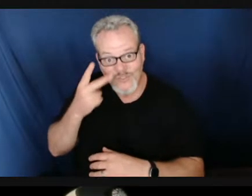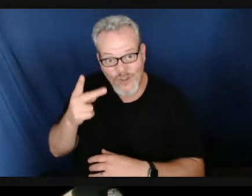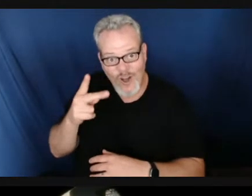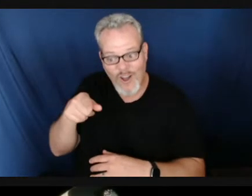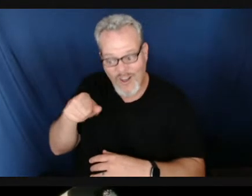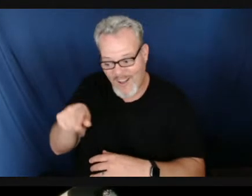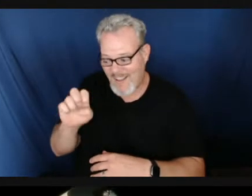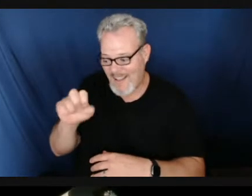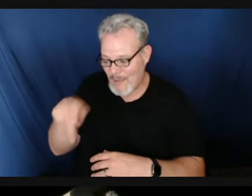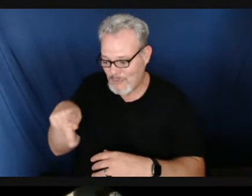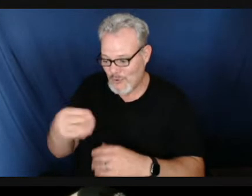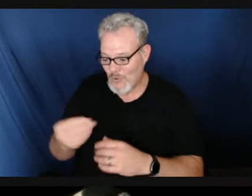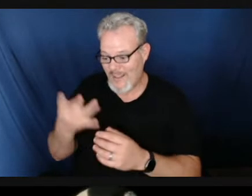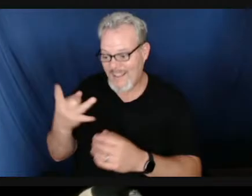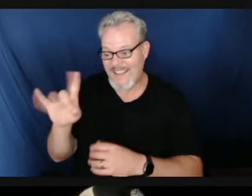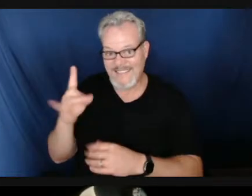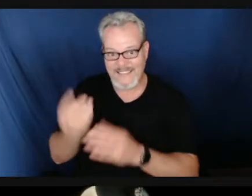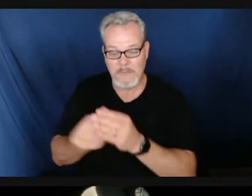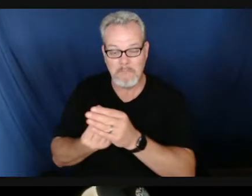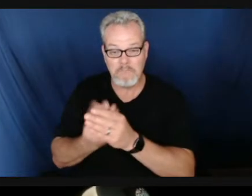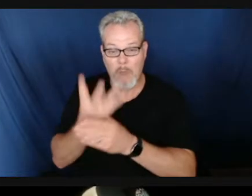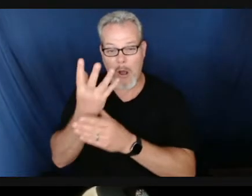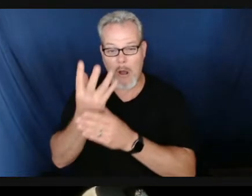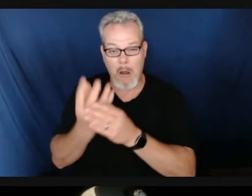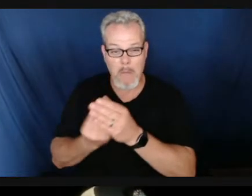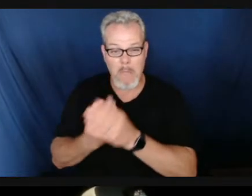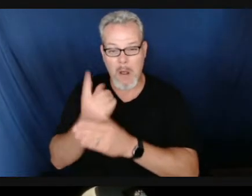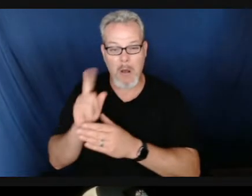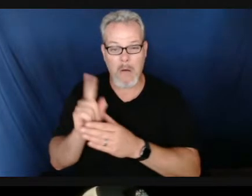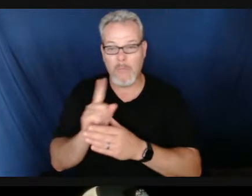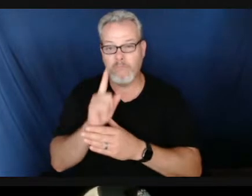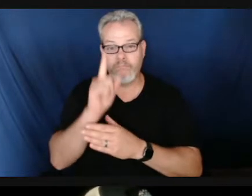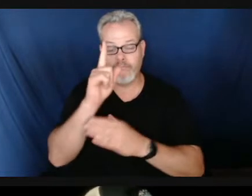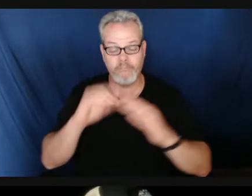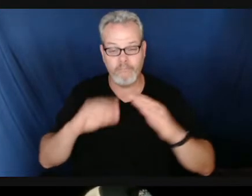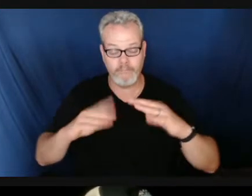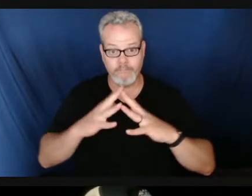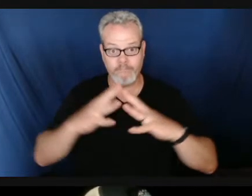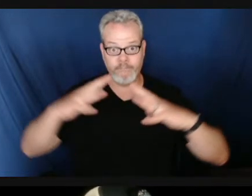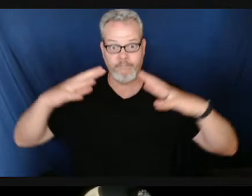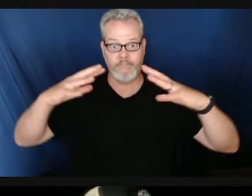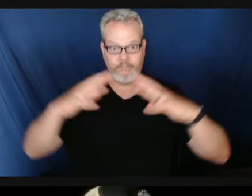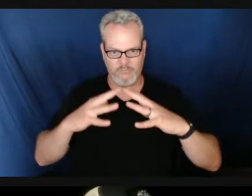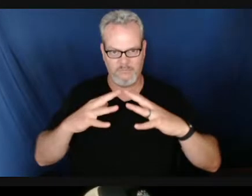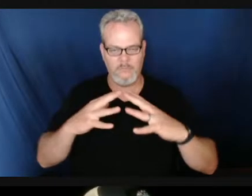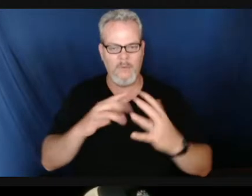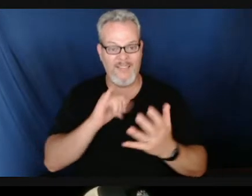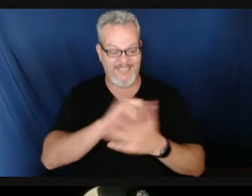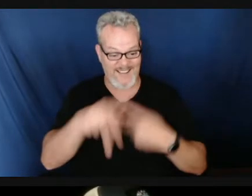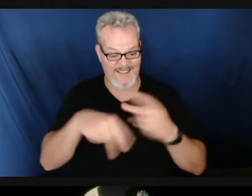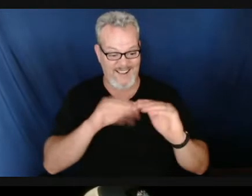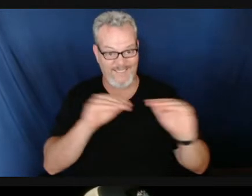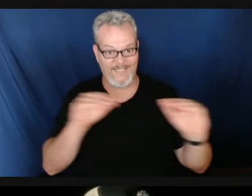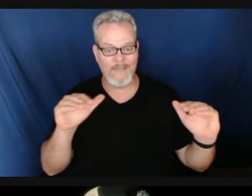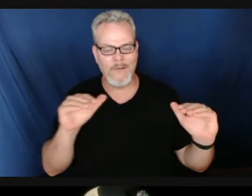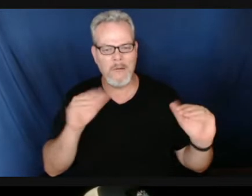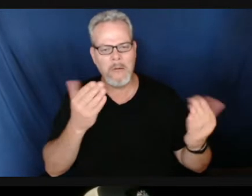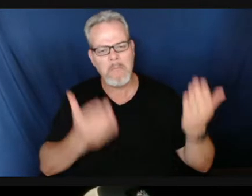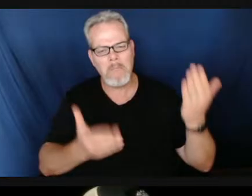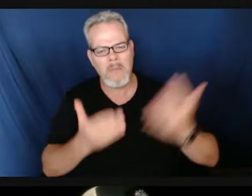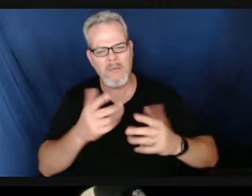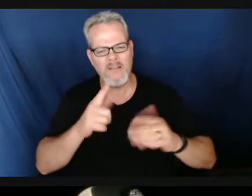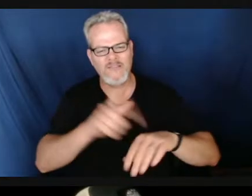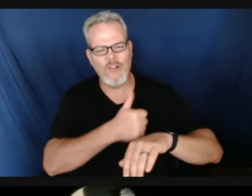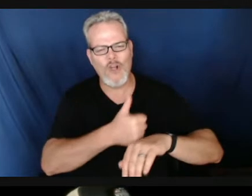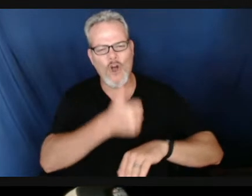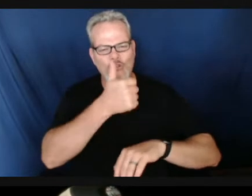higher. If it needs to get to that level, then it's going to take a little longer. But if they're going back to the previous threshold that